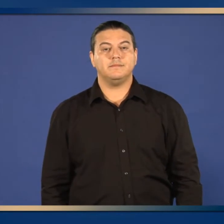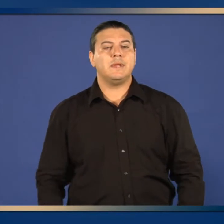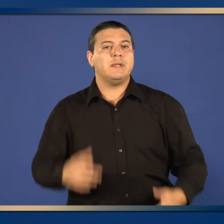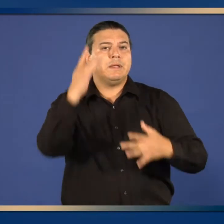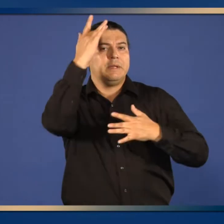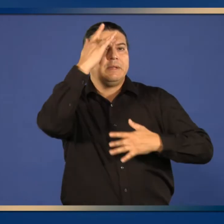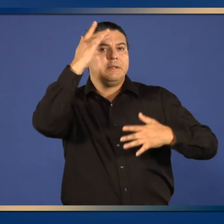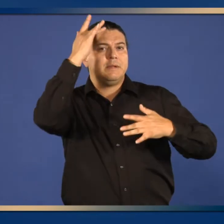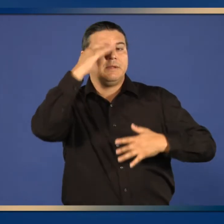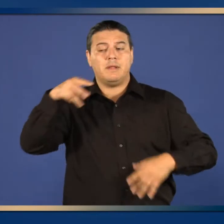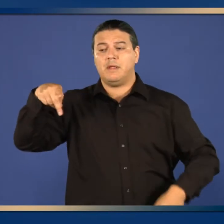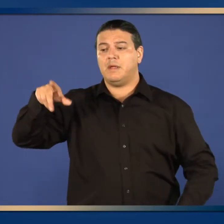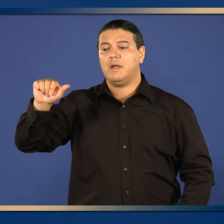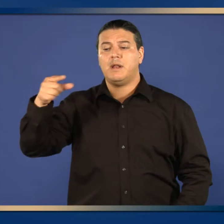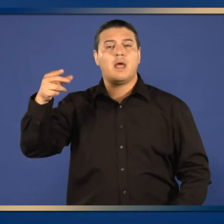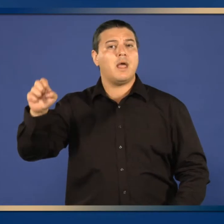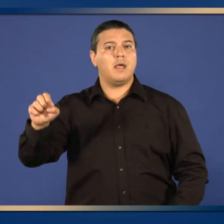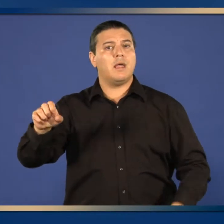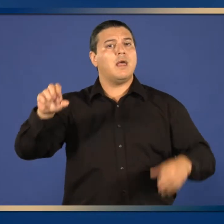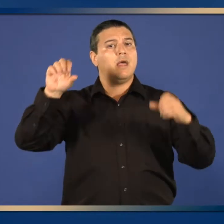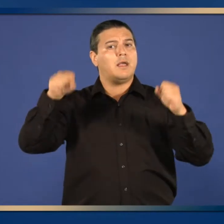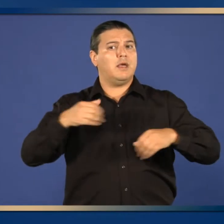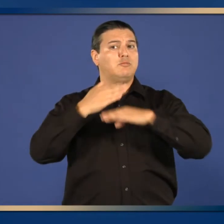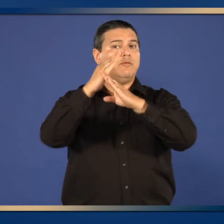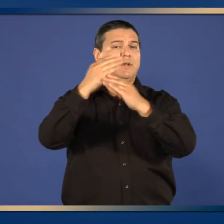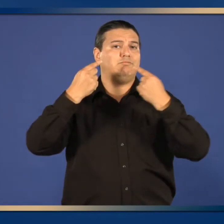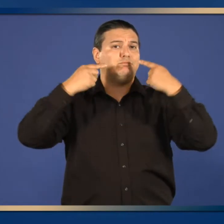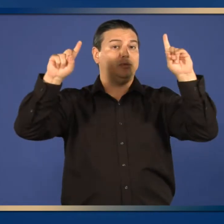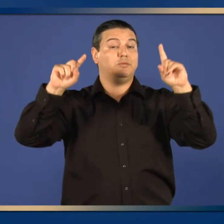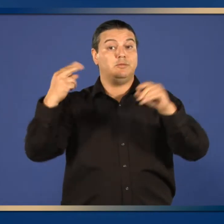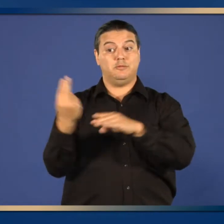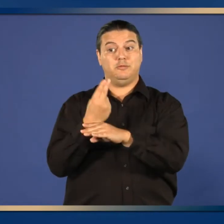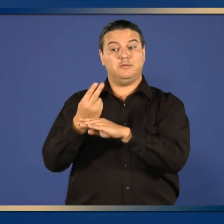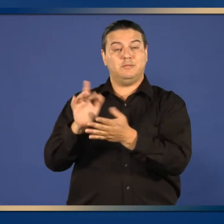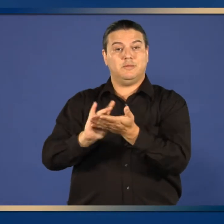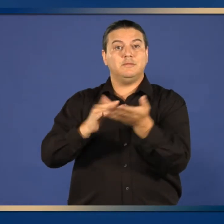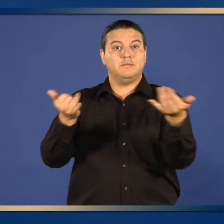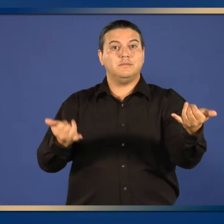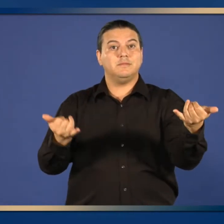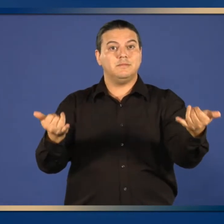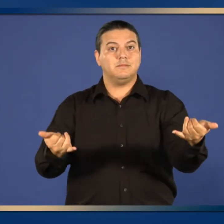Plague can be successfully prevented with the medicine you will receive today.